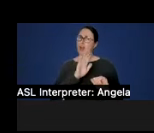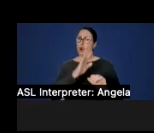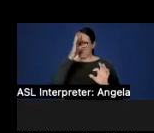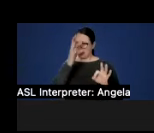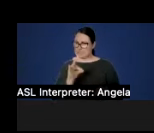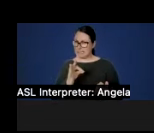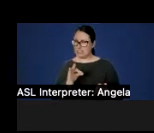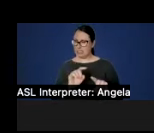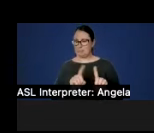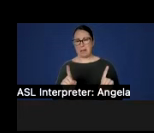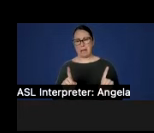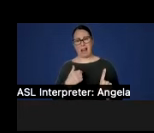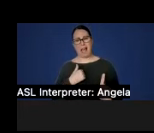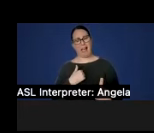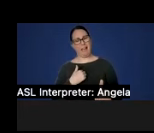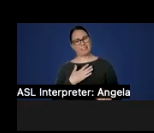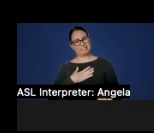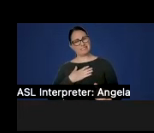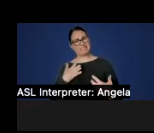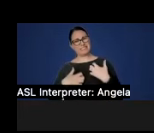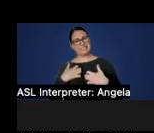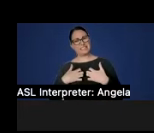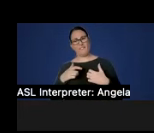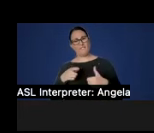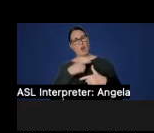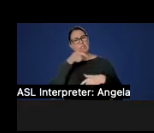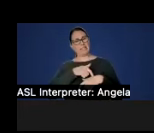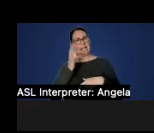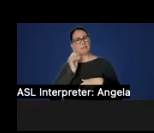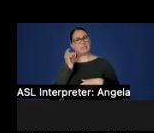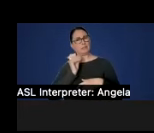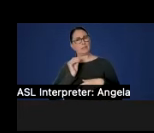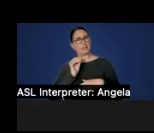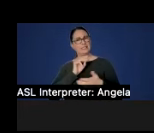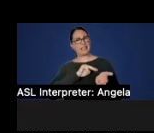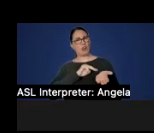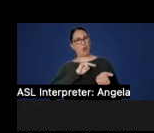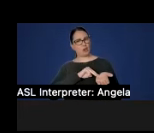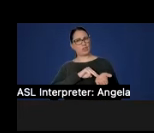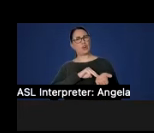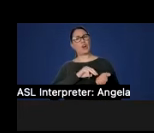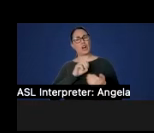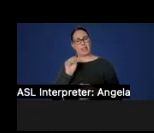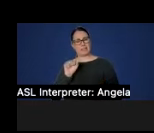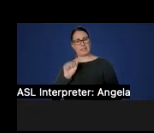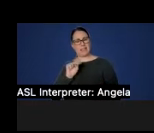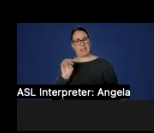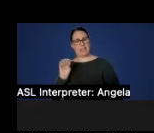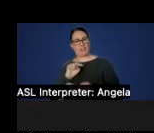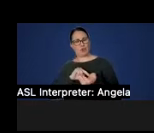but I just that was the first time I ever came across of the doctor and the SANE nurse doing